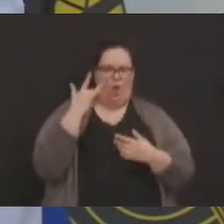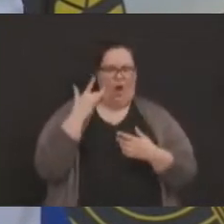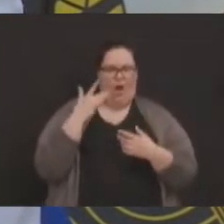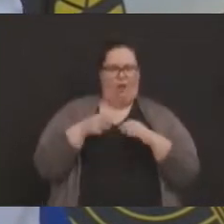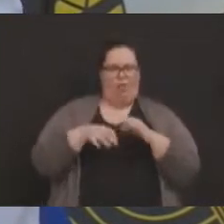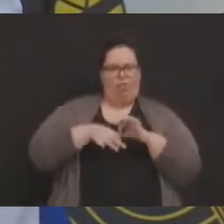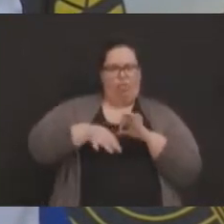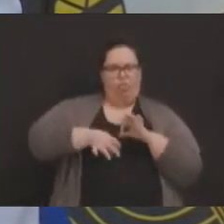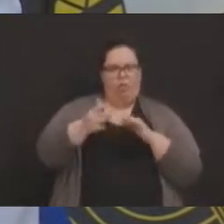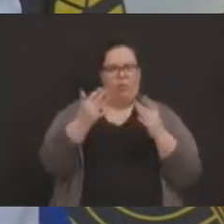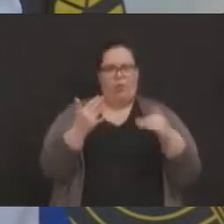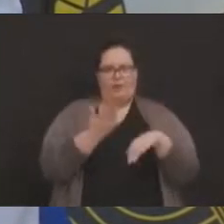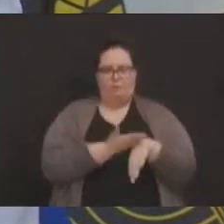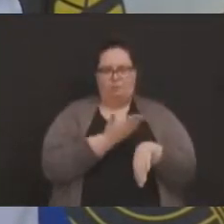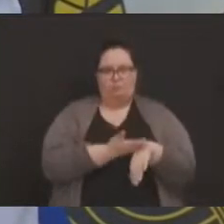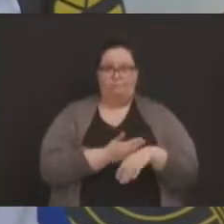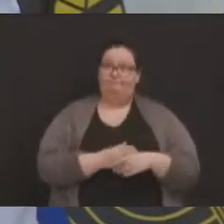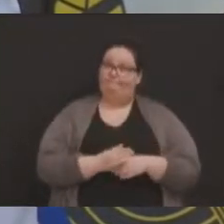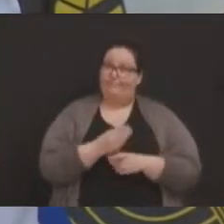Next question.